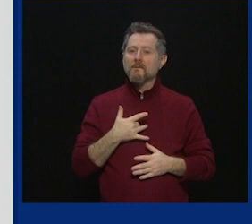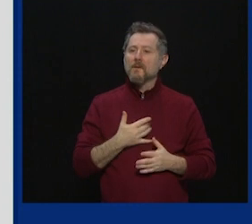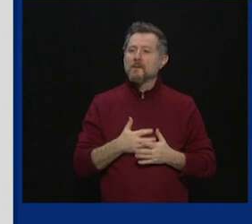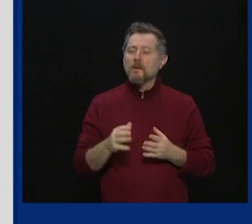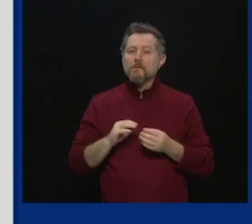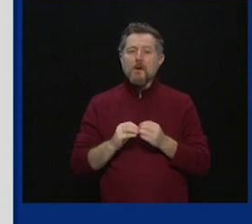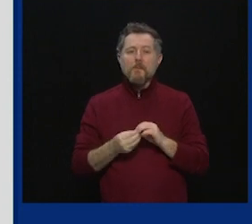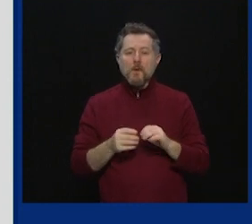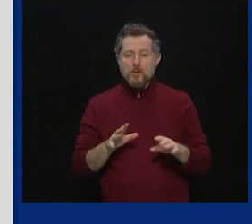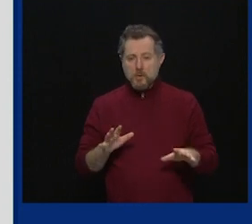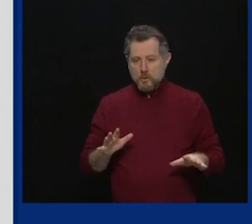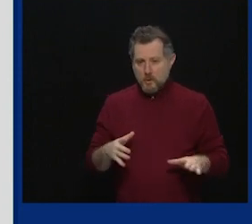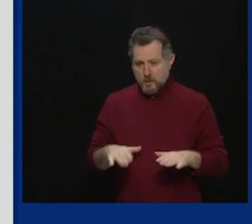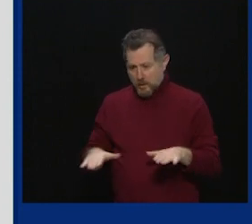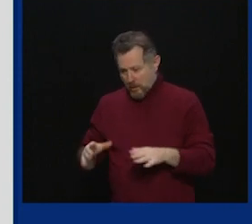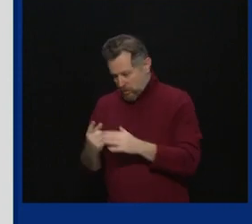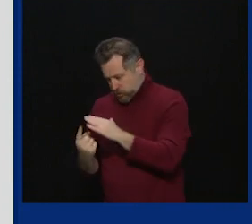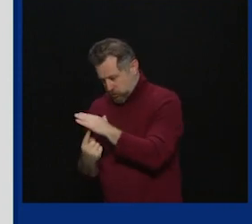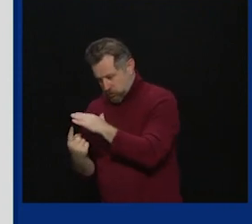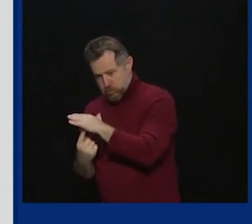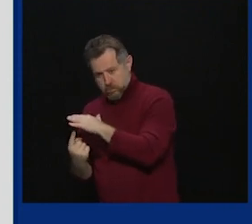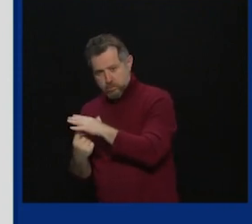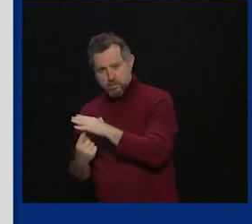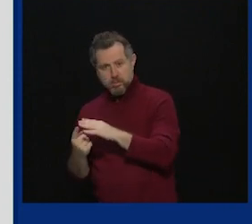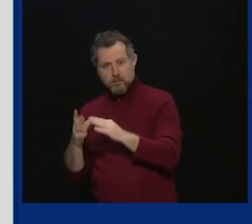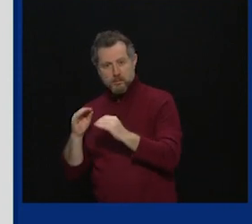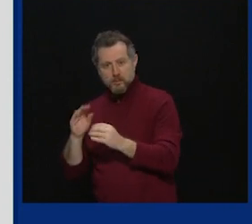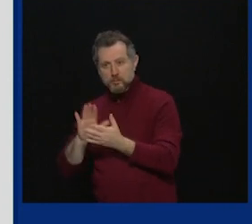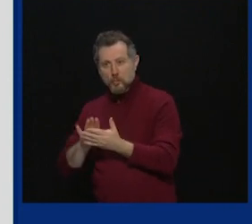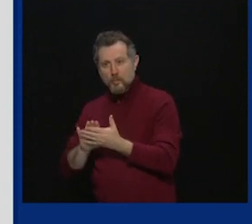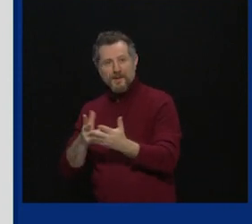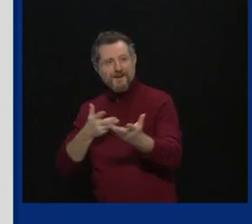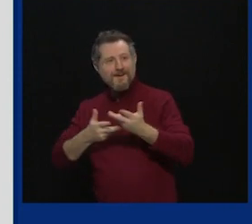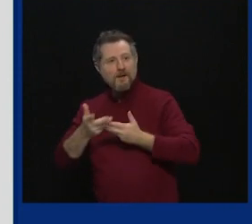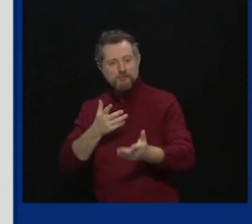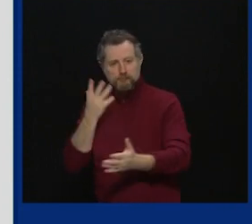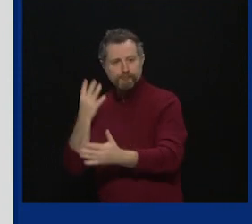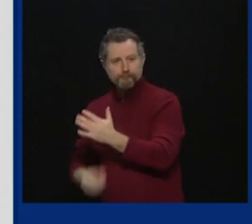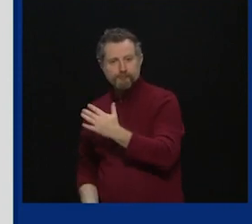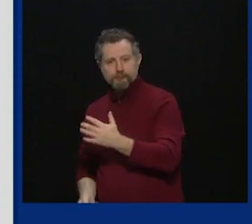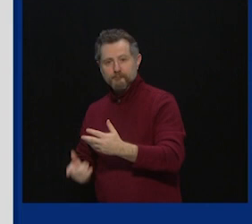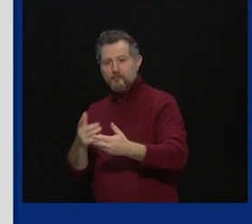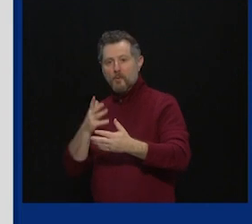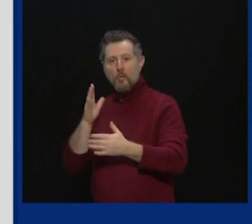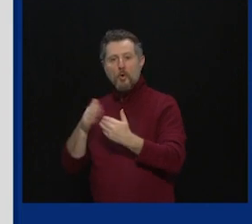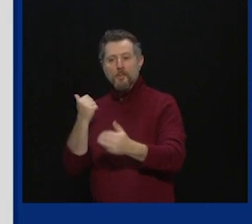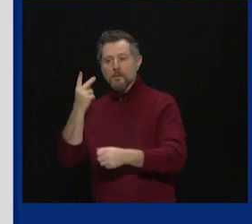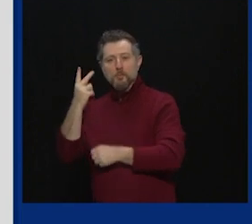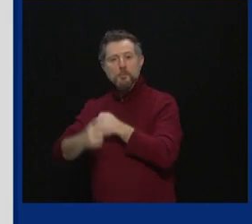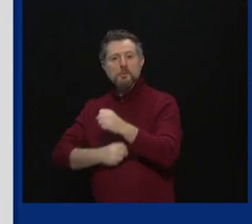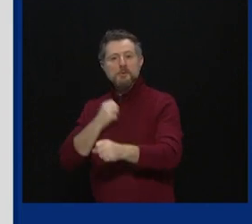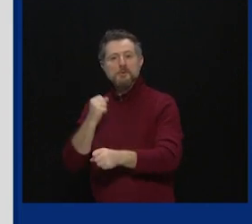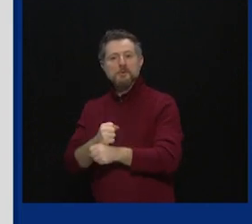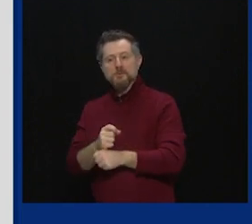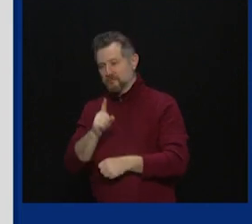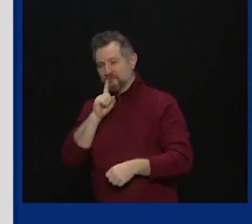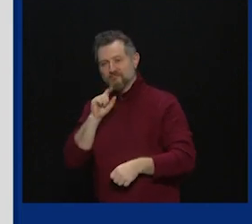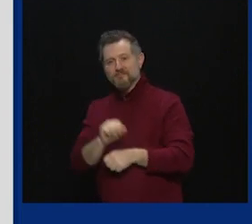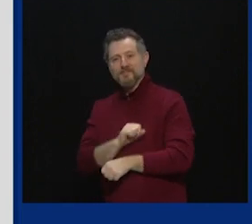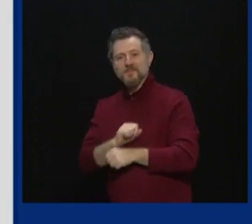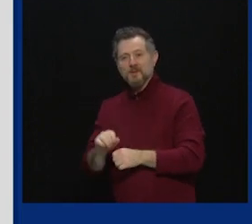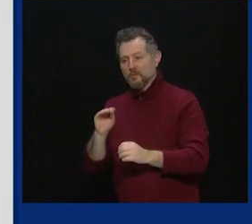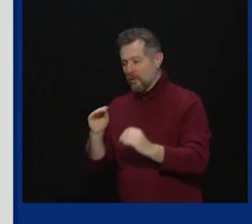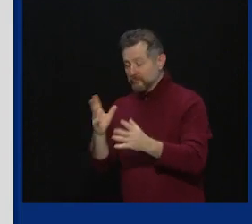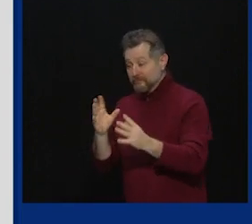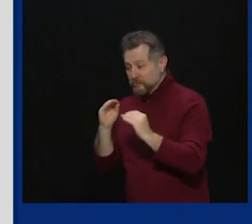quality education during that time frame. Literally almost 2 years of a genuine education lost. Black and brown